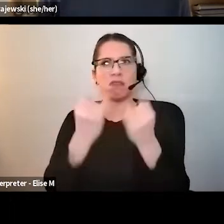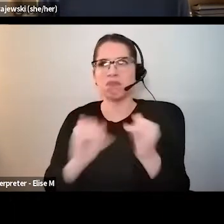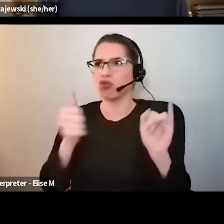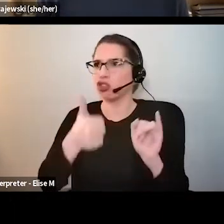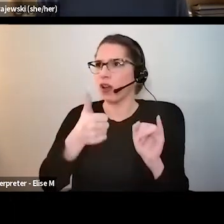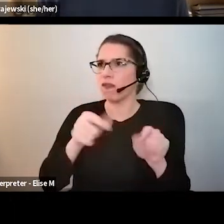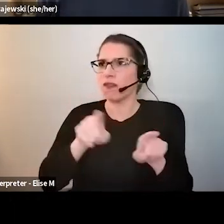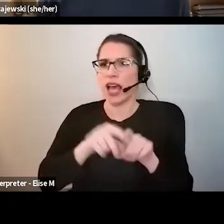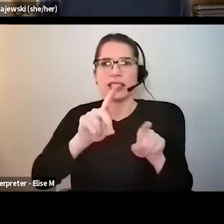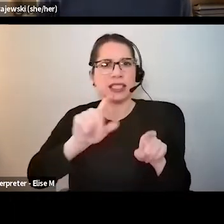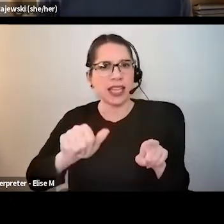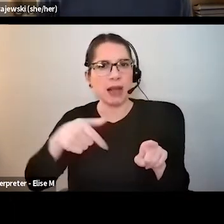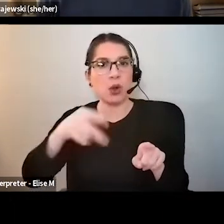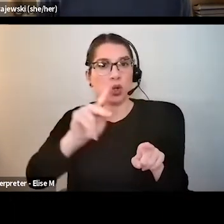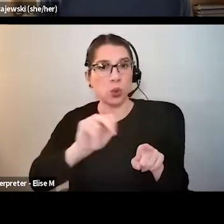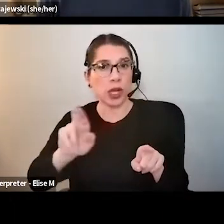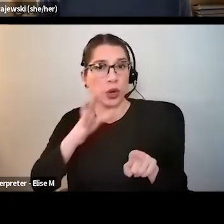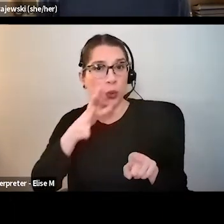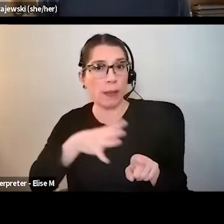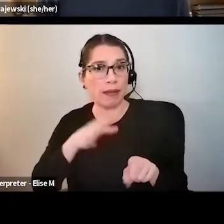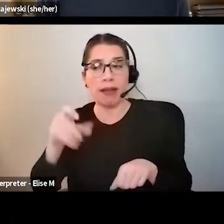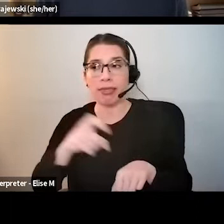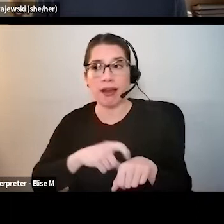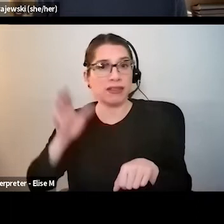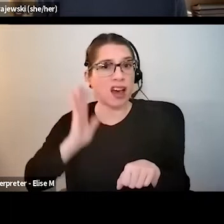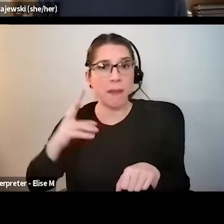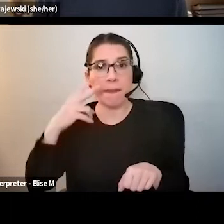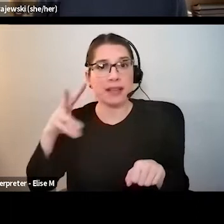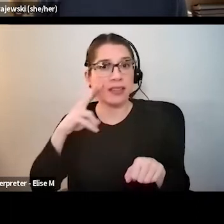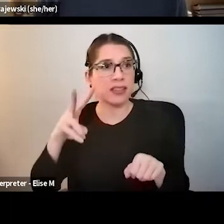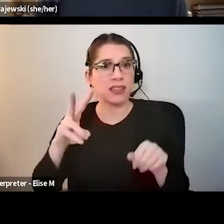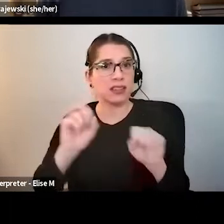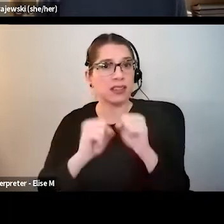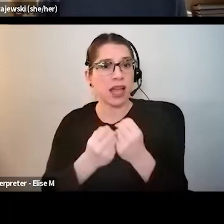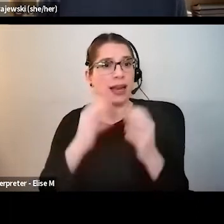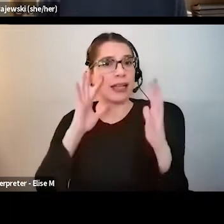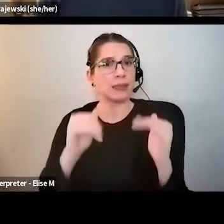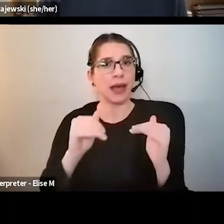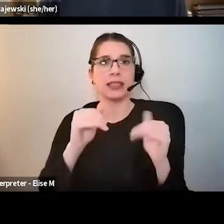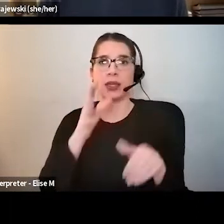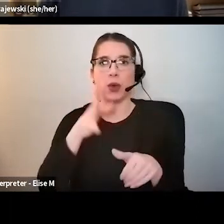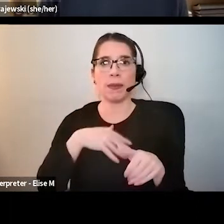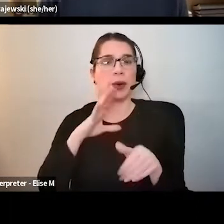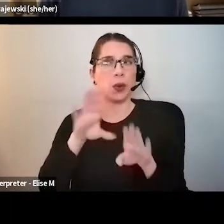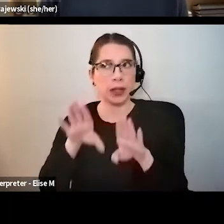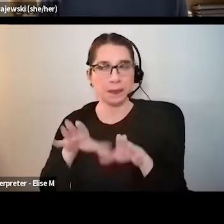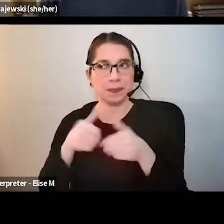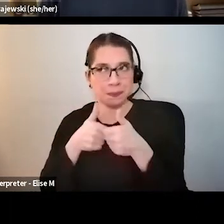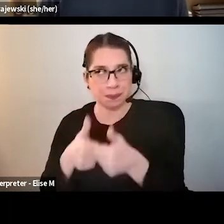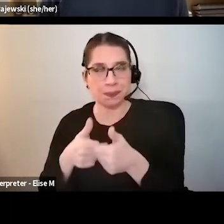disabled queer woman at a time when Mexican society expected women to be dutiful wives and mothers.